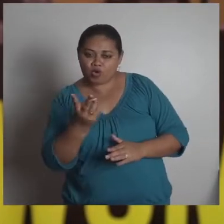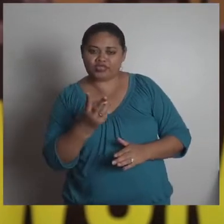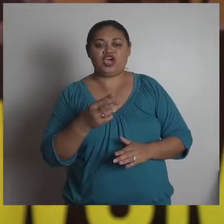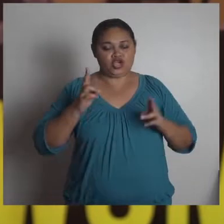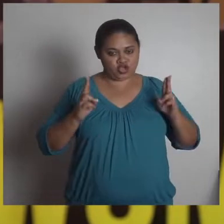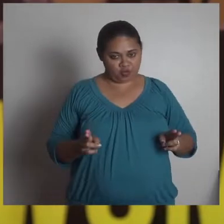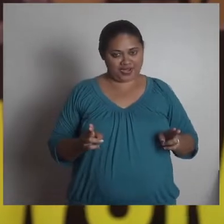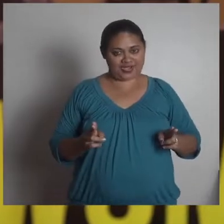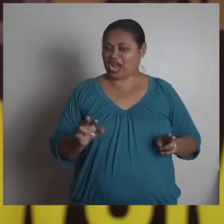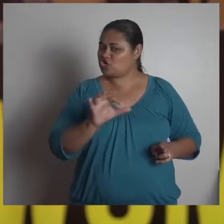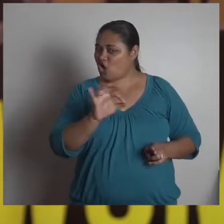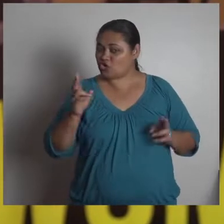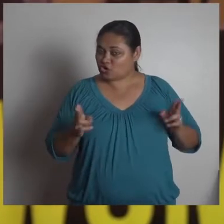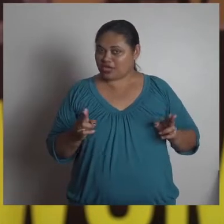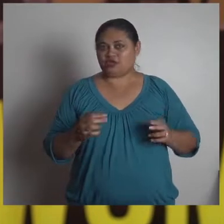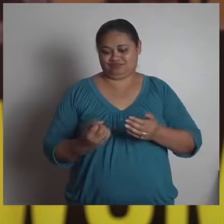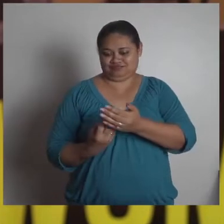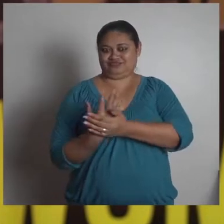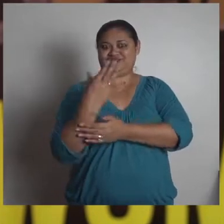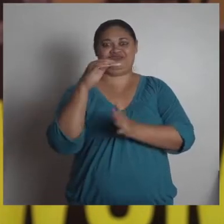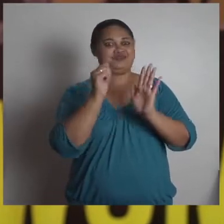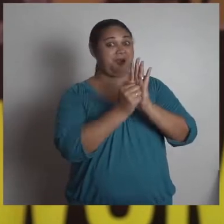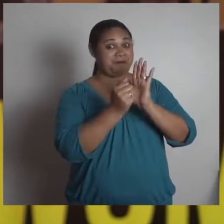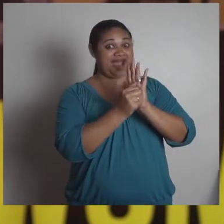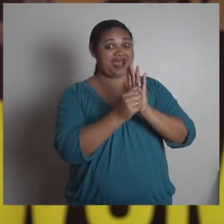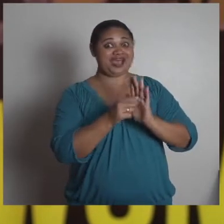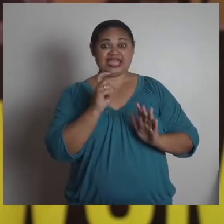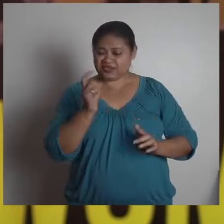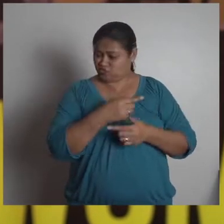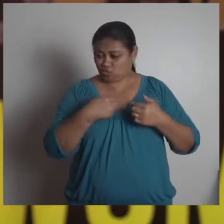our community, both human and non-human, to flourish?